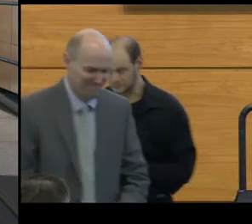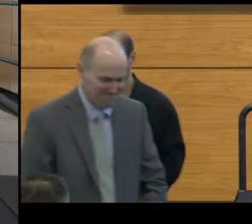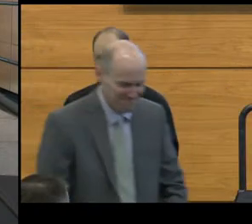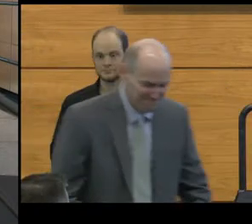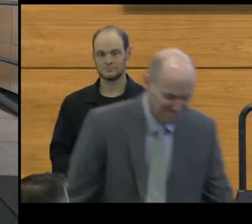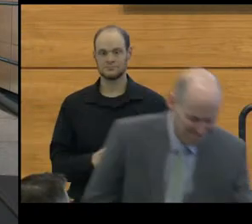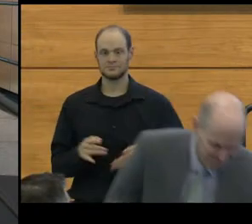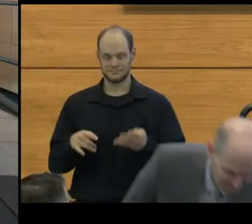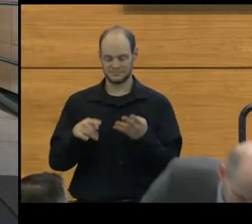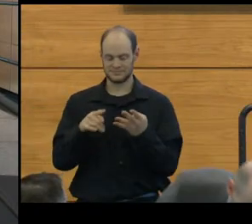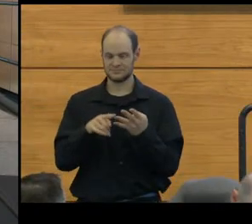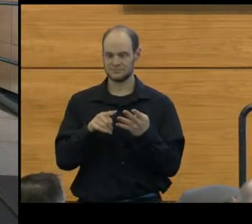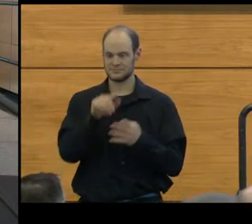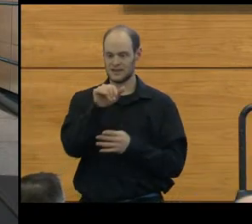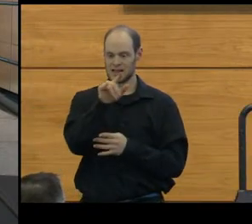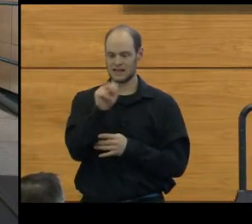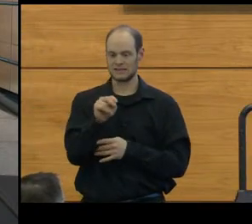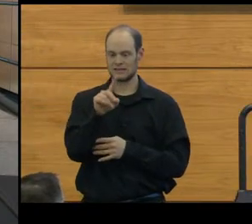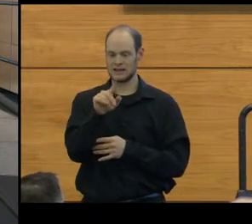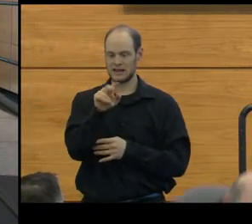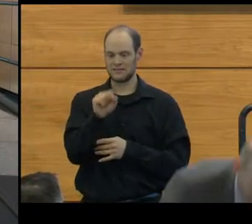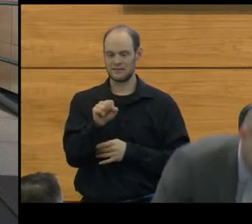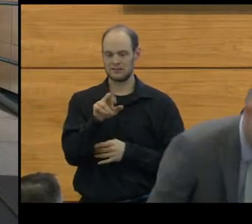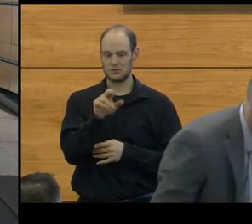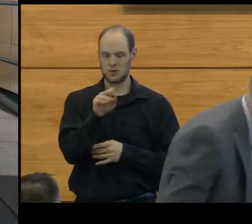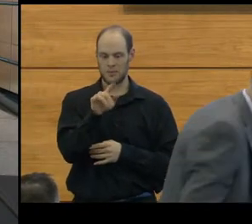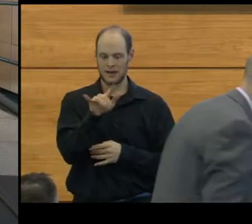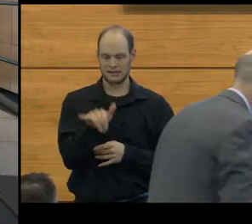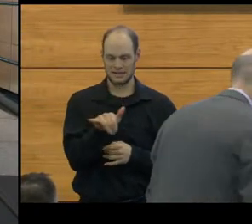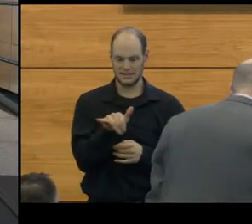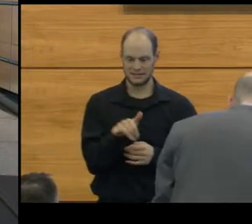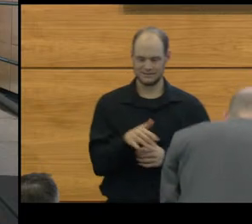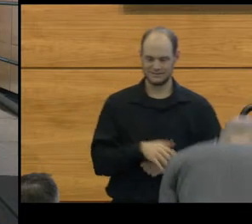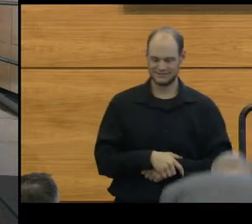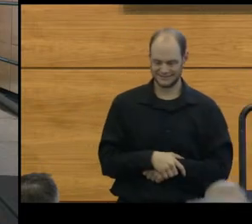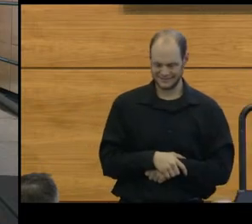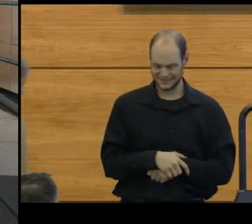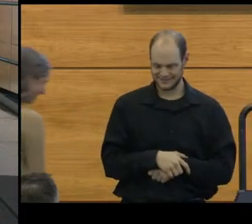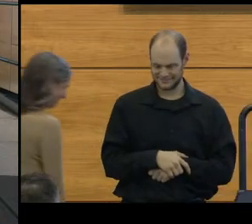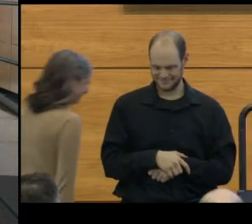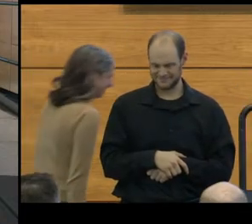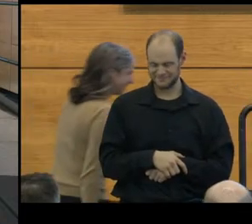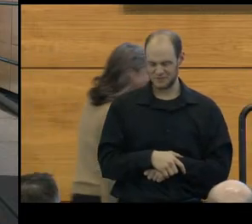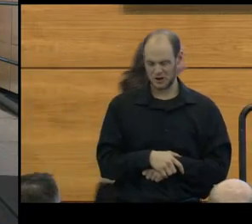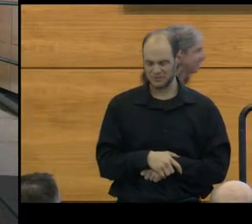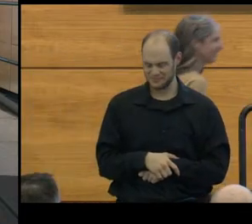Okay, will Professor Allison Davis Roboski please join me on the platform?